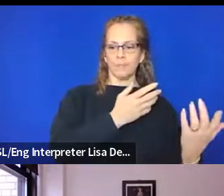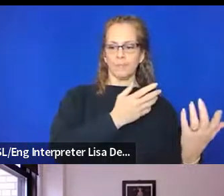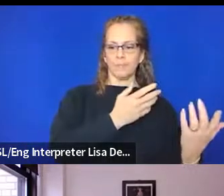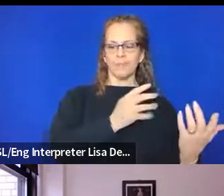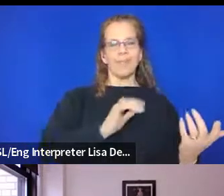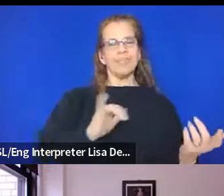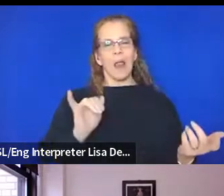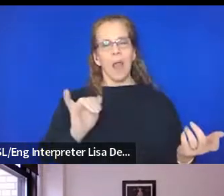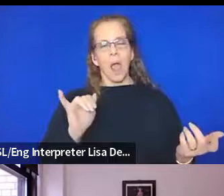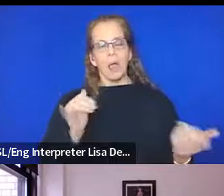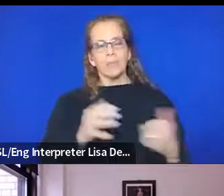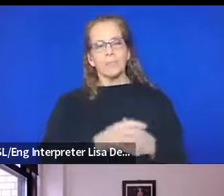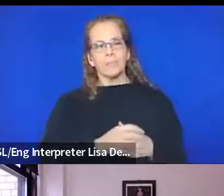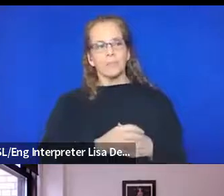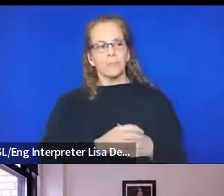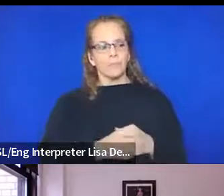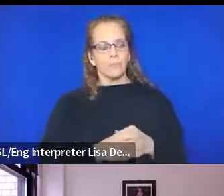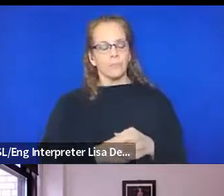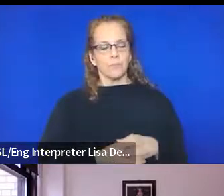having